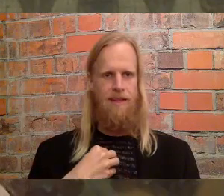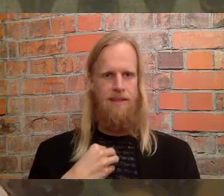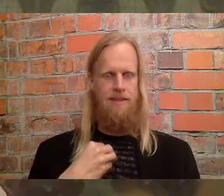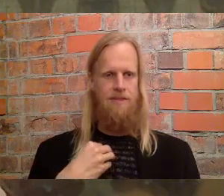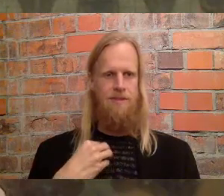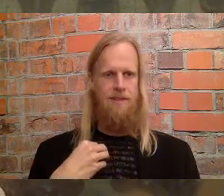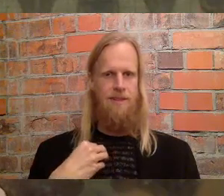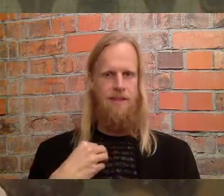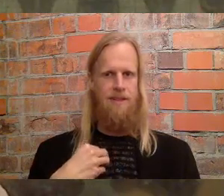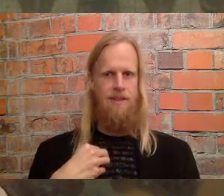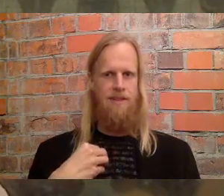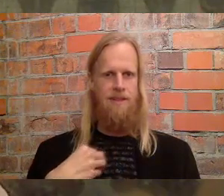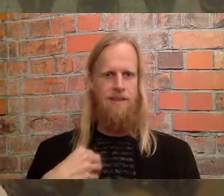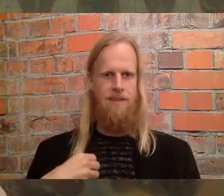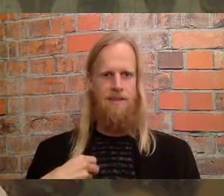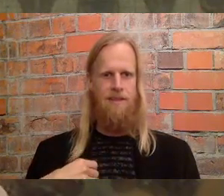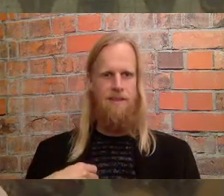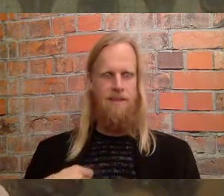realign,